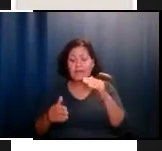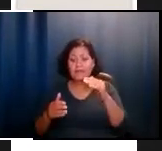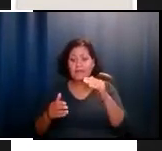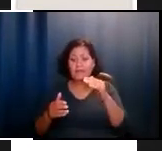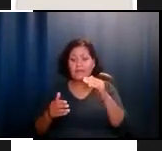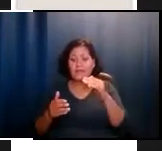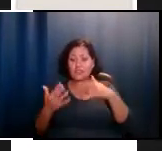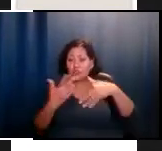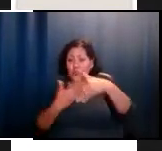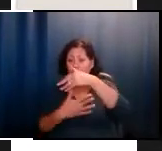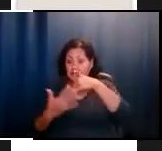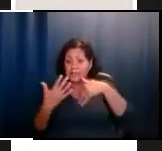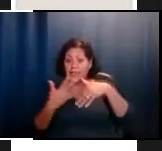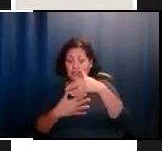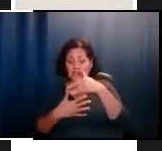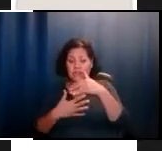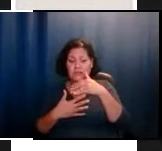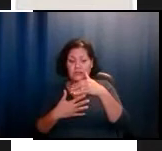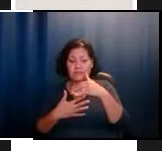socialization